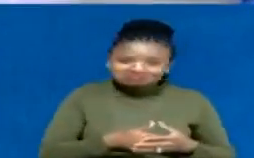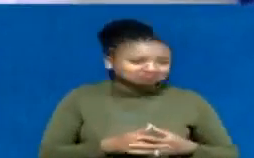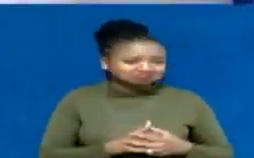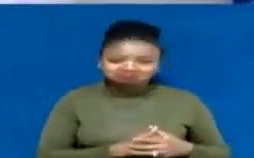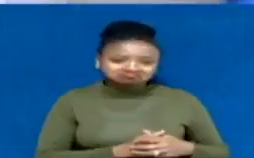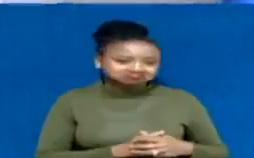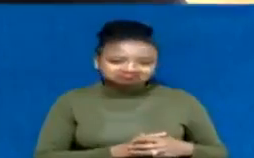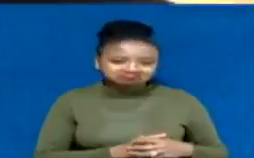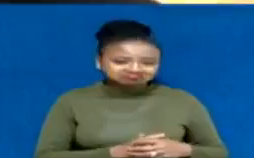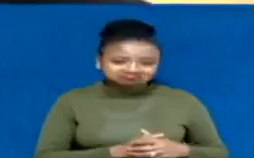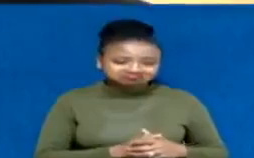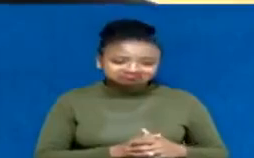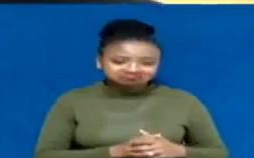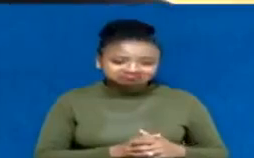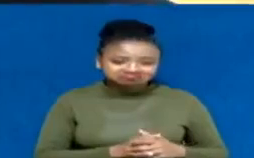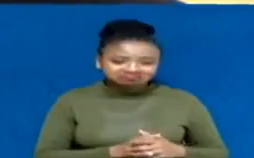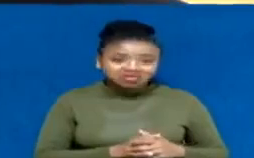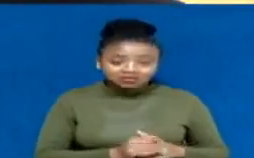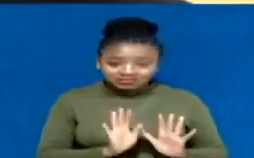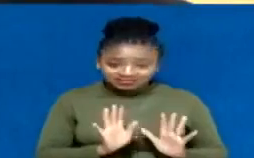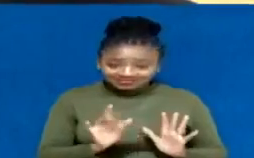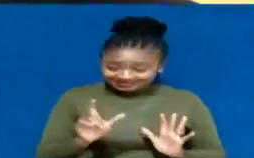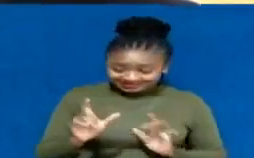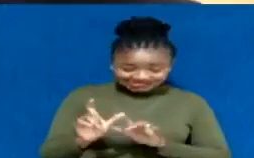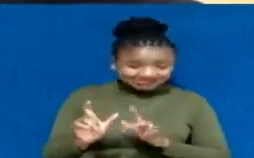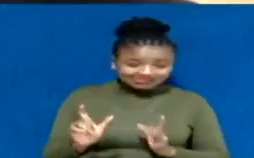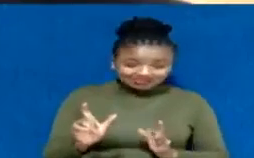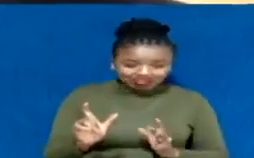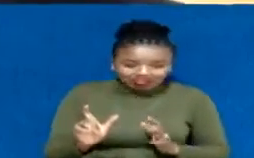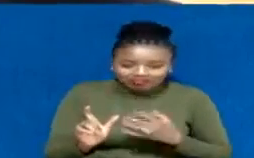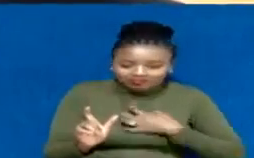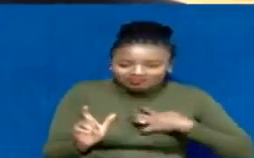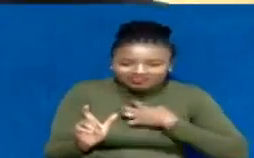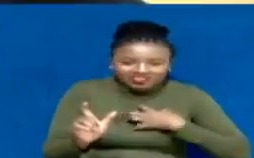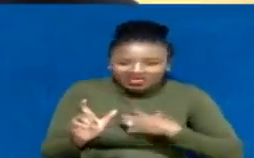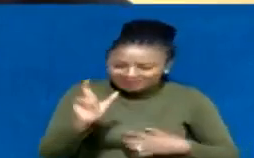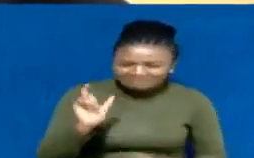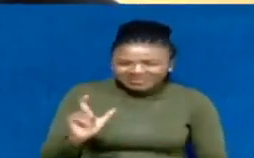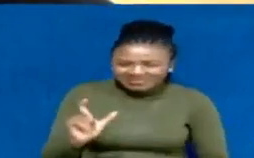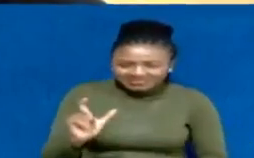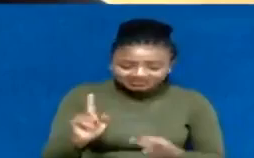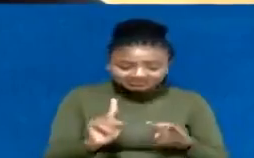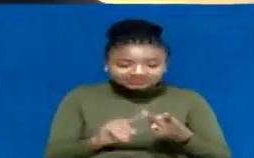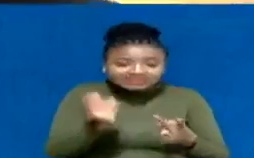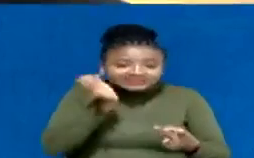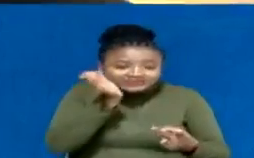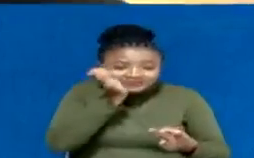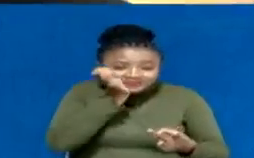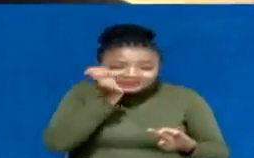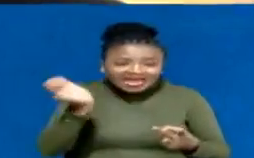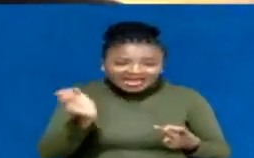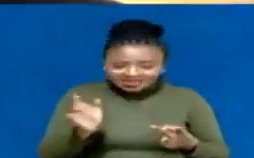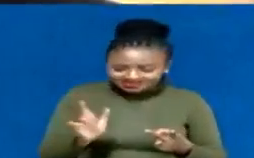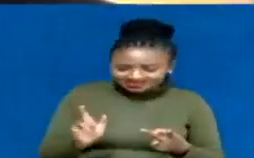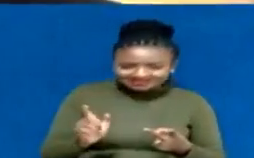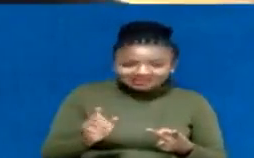children. The first thing is that the size is quite big, so it presents challenges with administration in young children